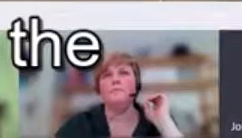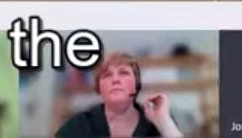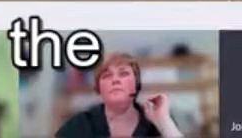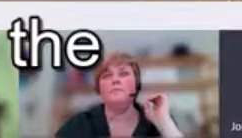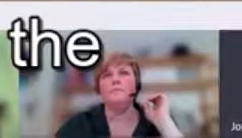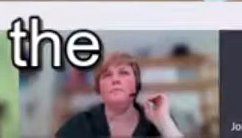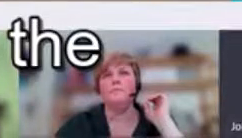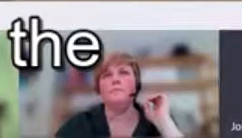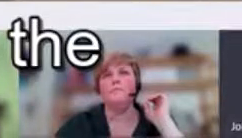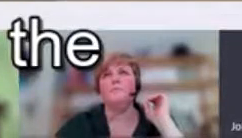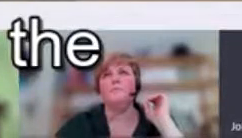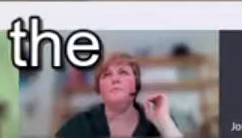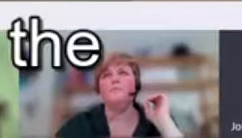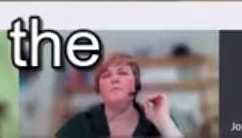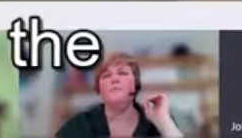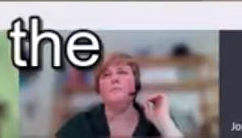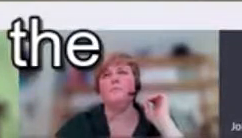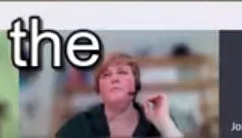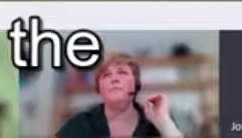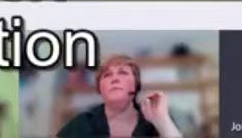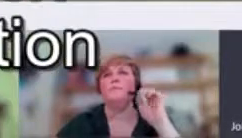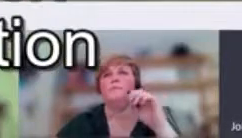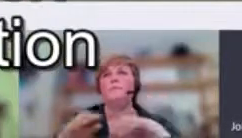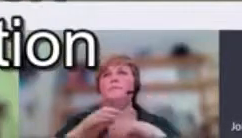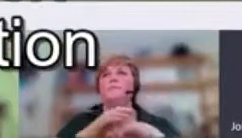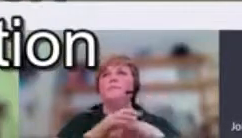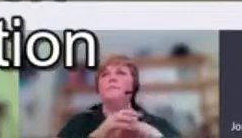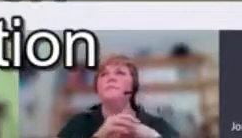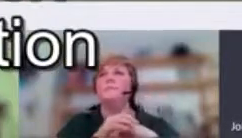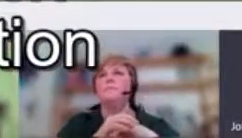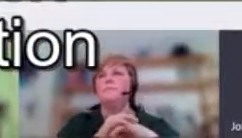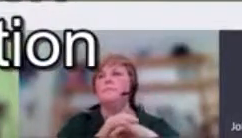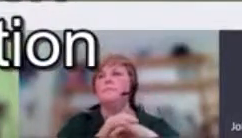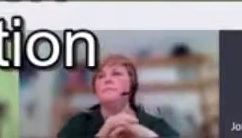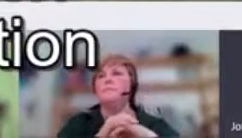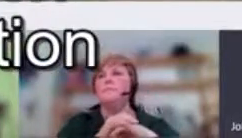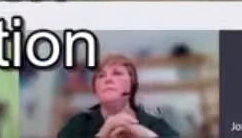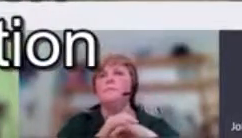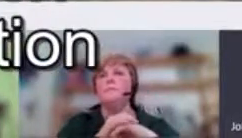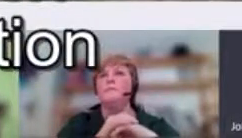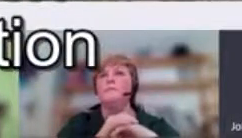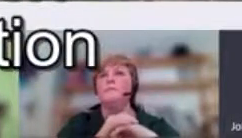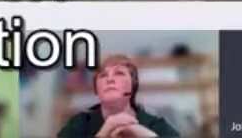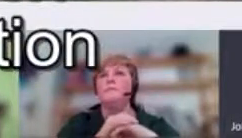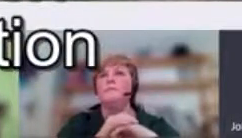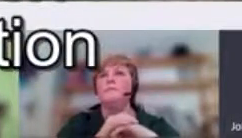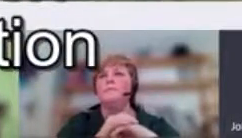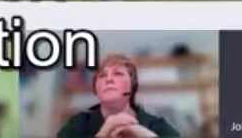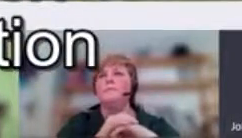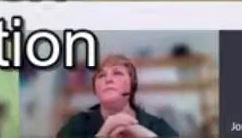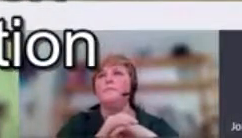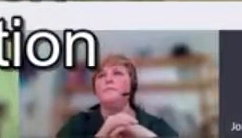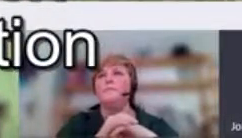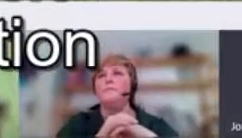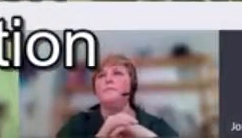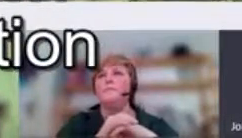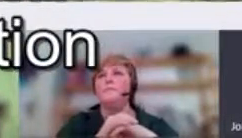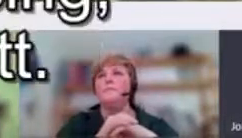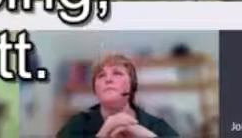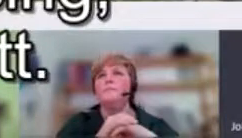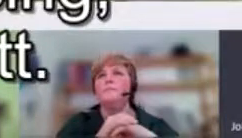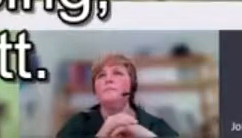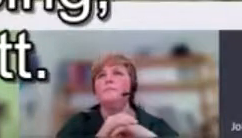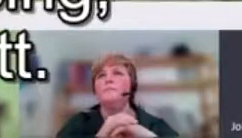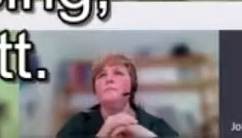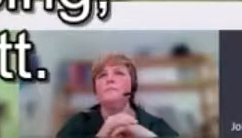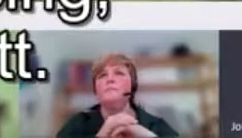This video gives you an overview of how the new crossing will look in Thurrock, Essex and Havering. You can see the new junction